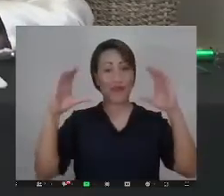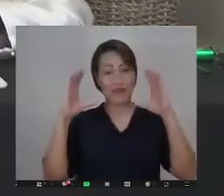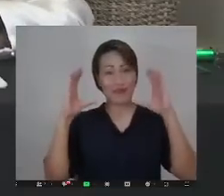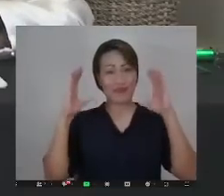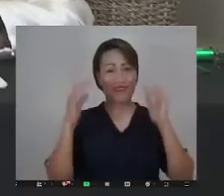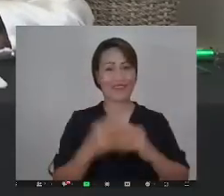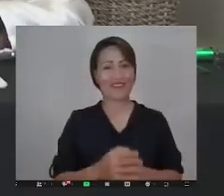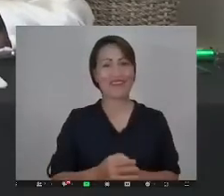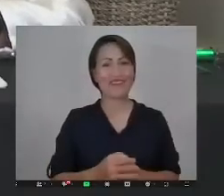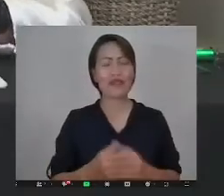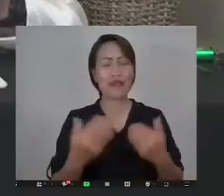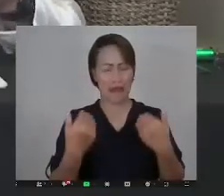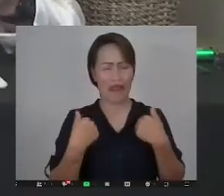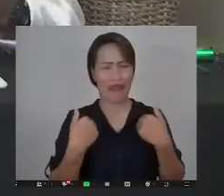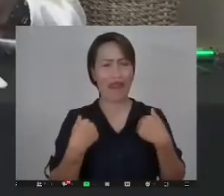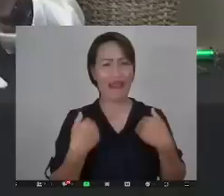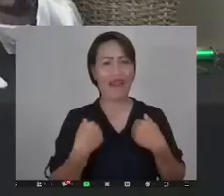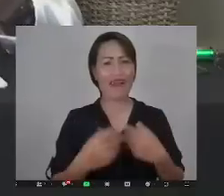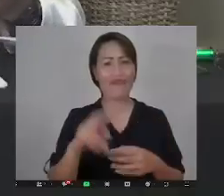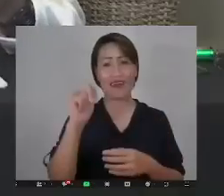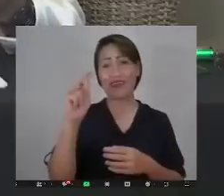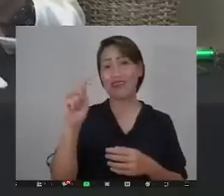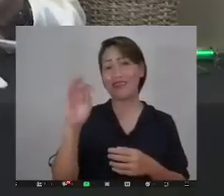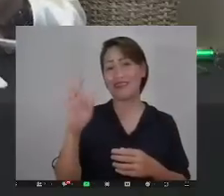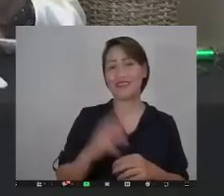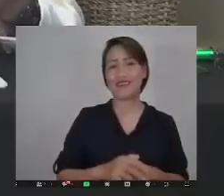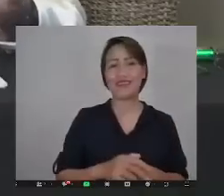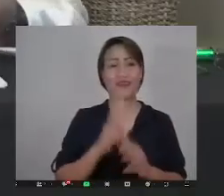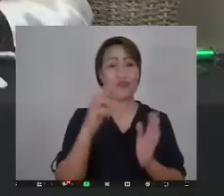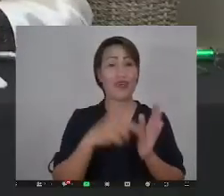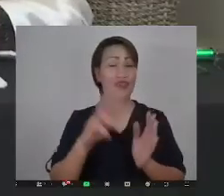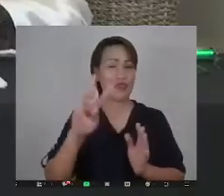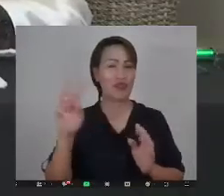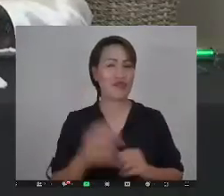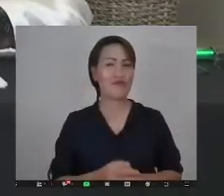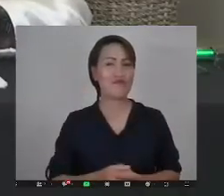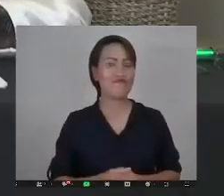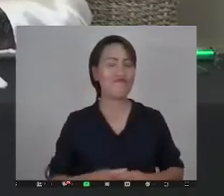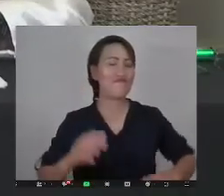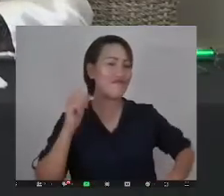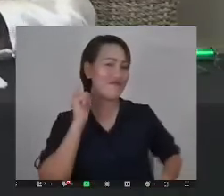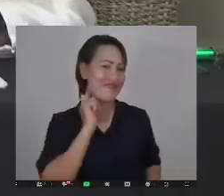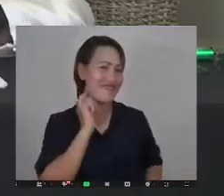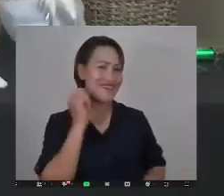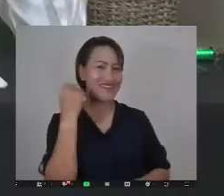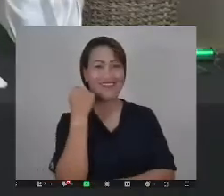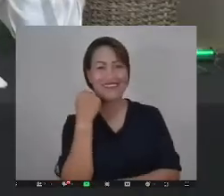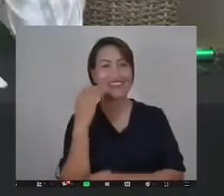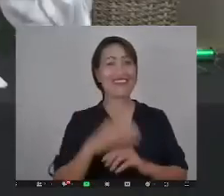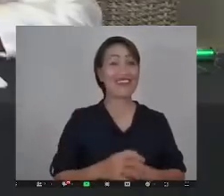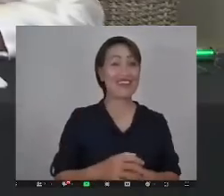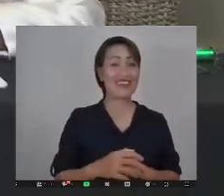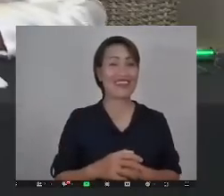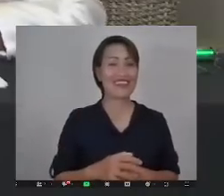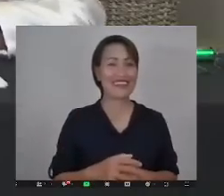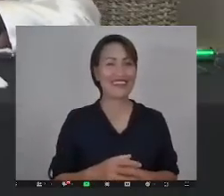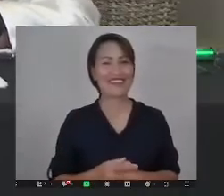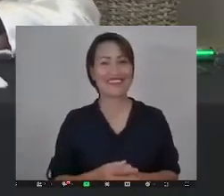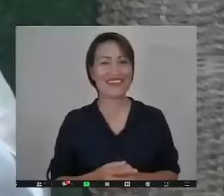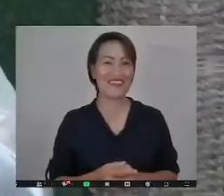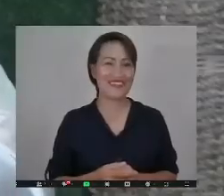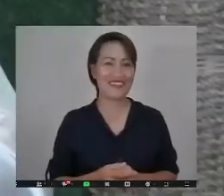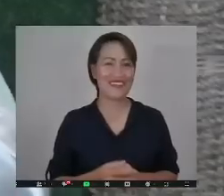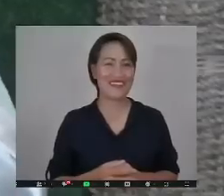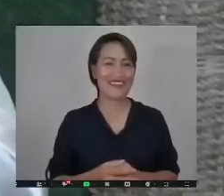NSTF 2022. So, smile, strike a pose, and let capture your science aha moment. I like that. Yes. Aha! And you